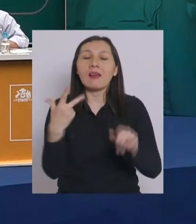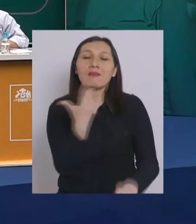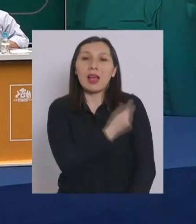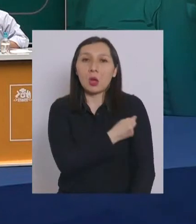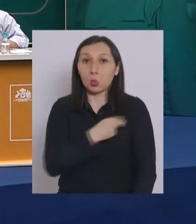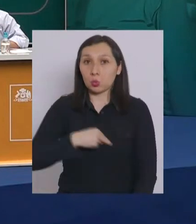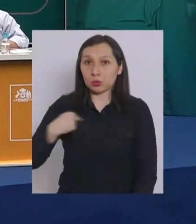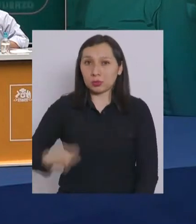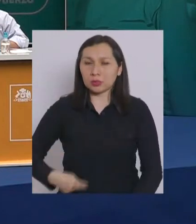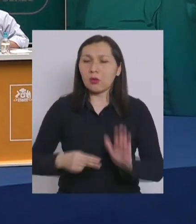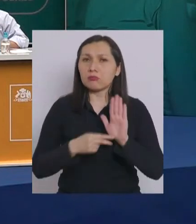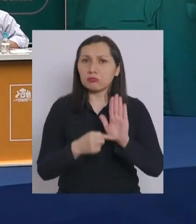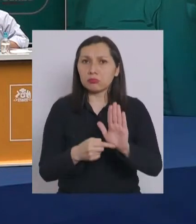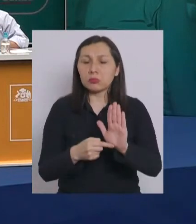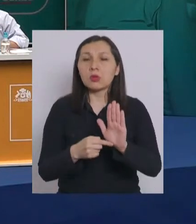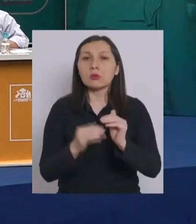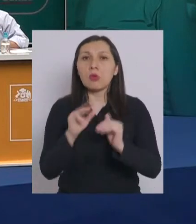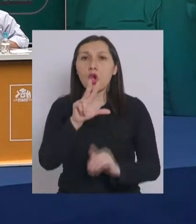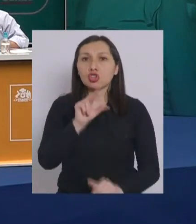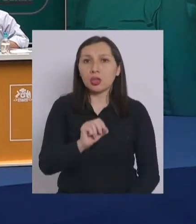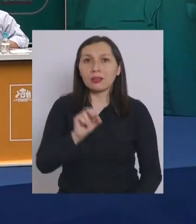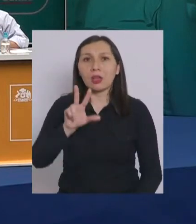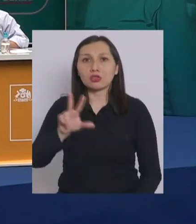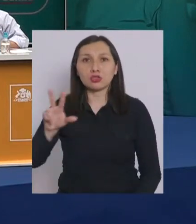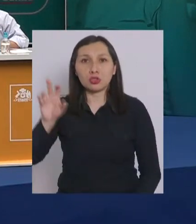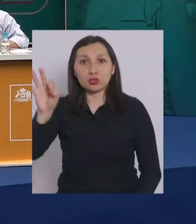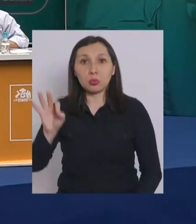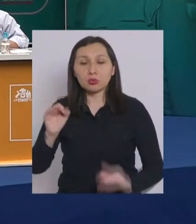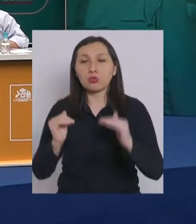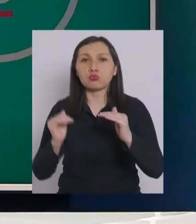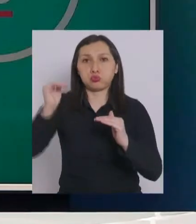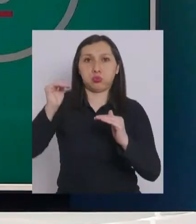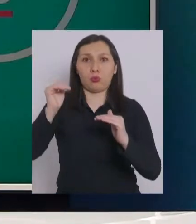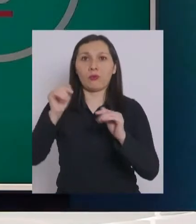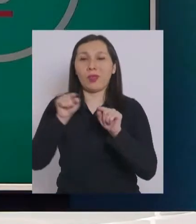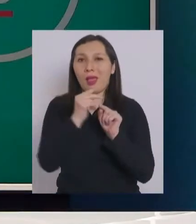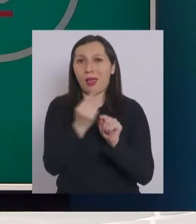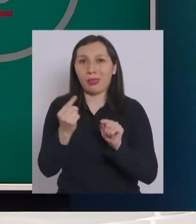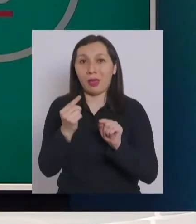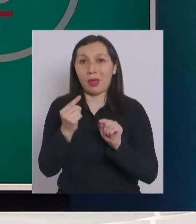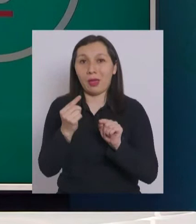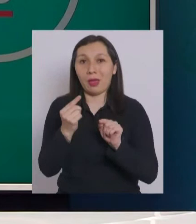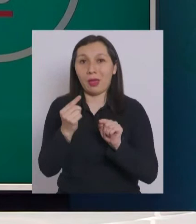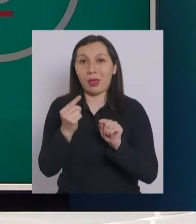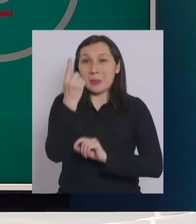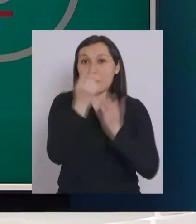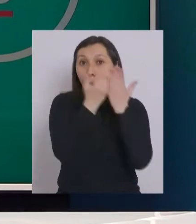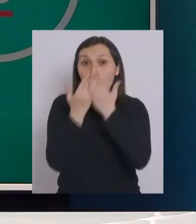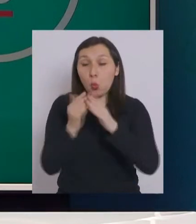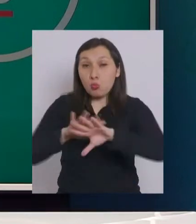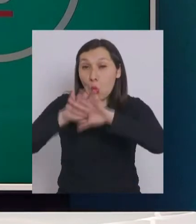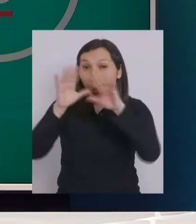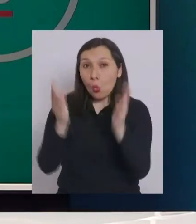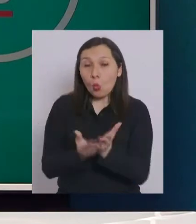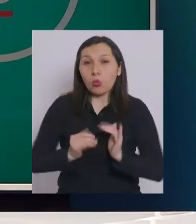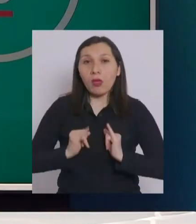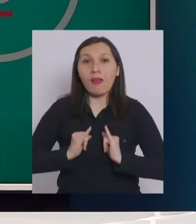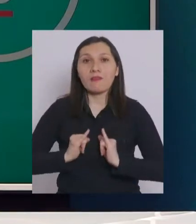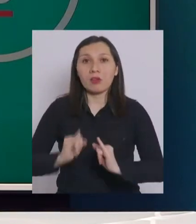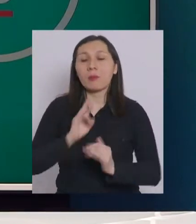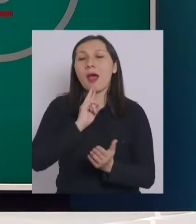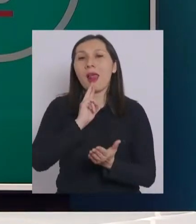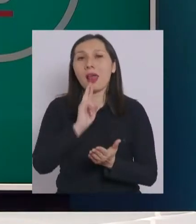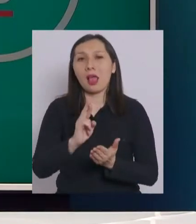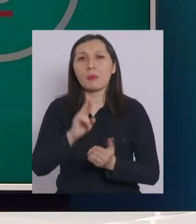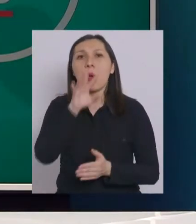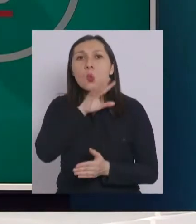saw with the Sinovac vaccine that showed an efficacy of 80 to 88% respectively. This is the first trial in the world